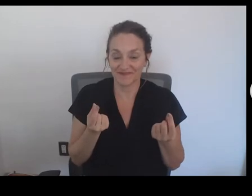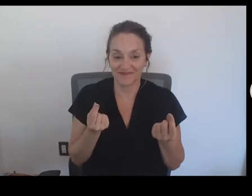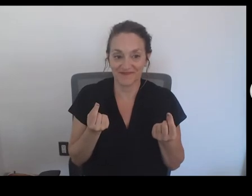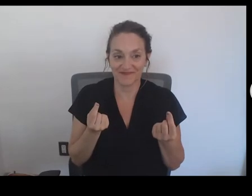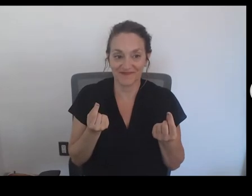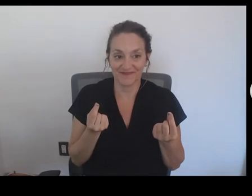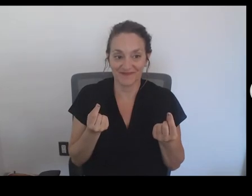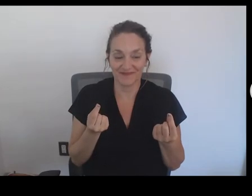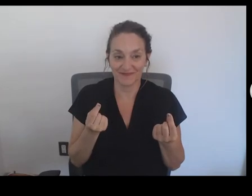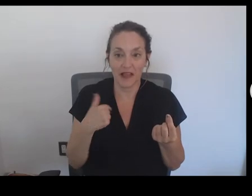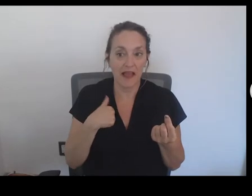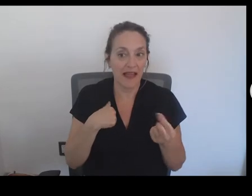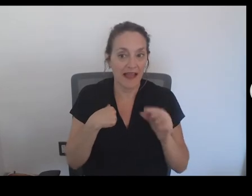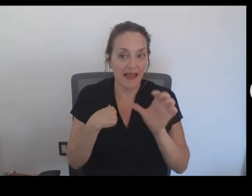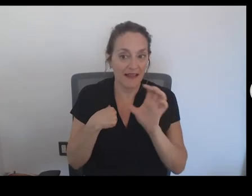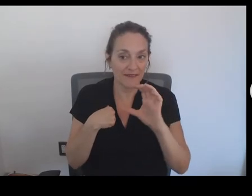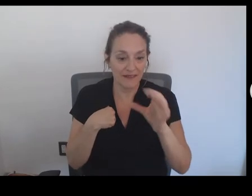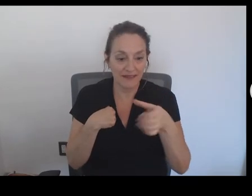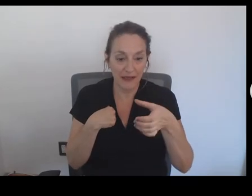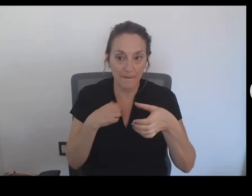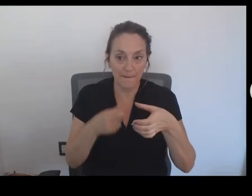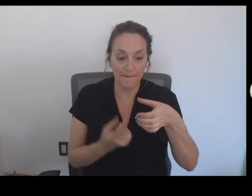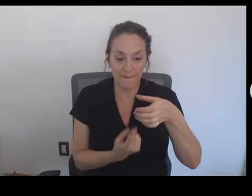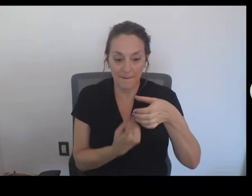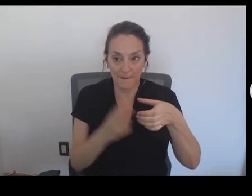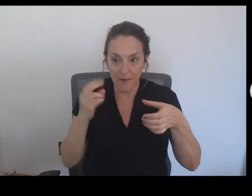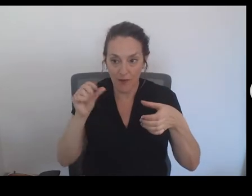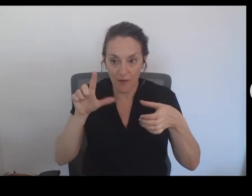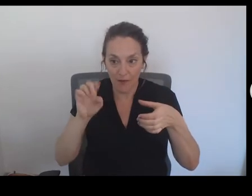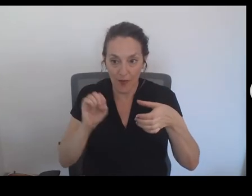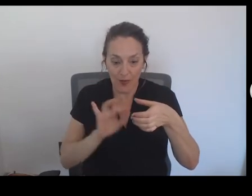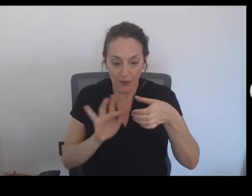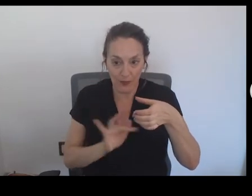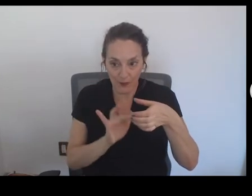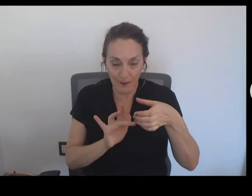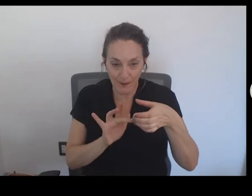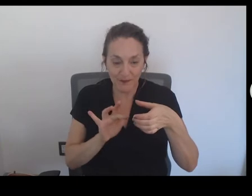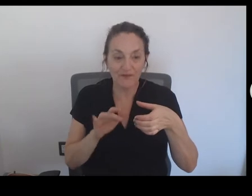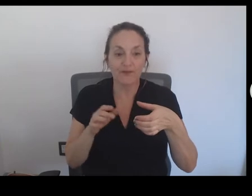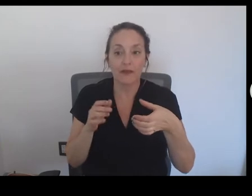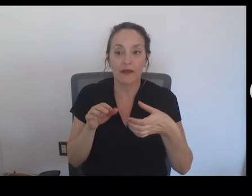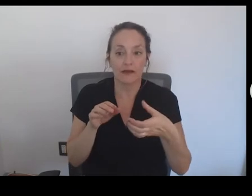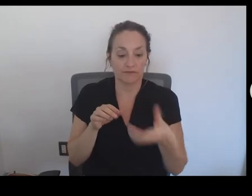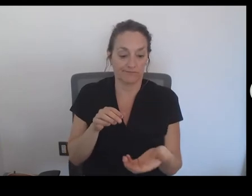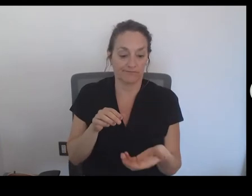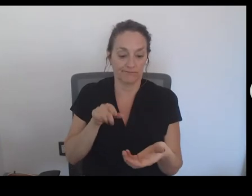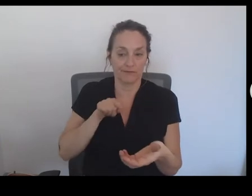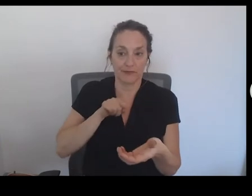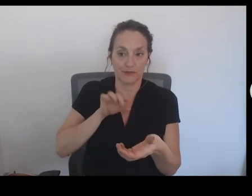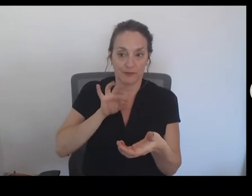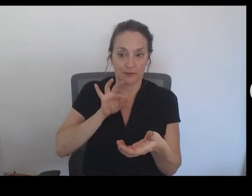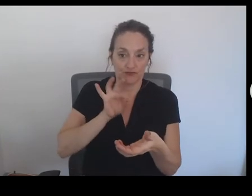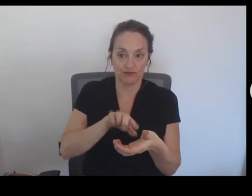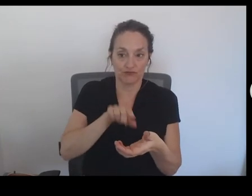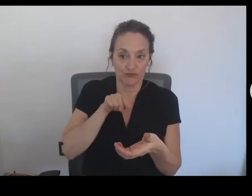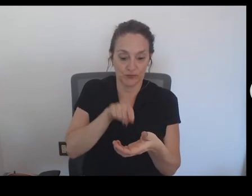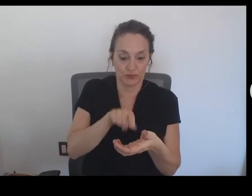and I have a hole in the bottom of my cup. So you're going to go from the outside of the cup into the inside